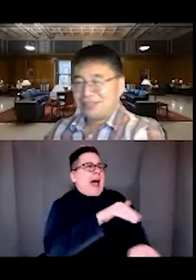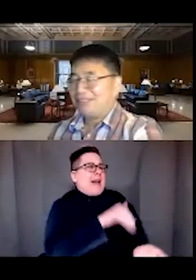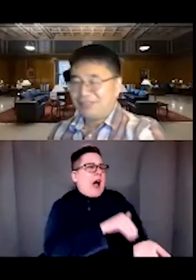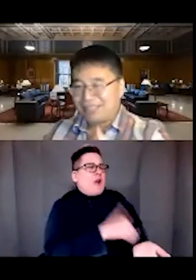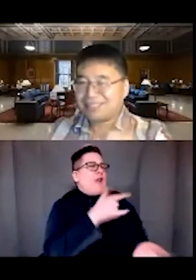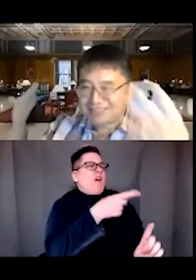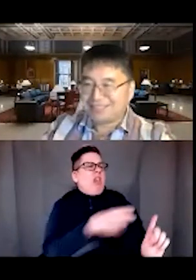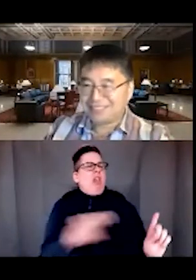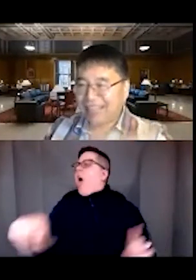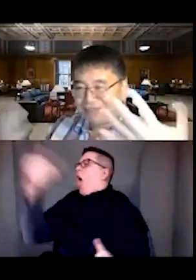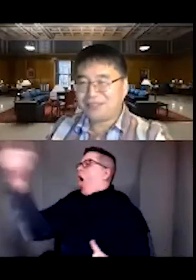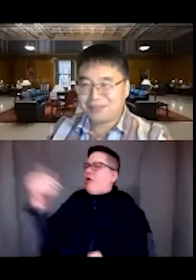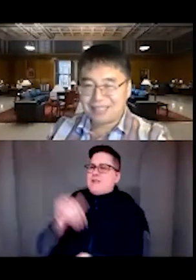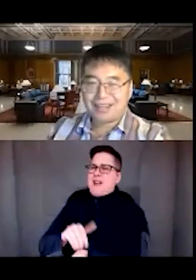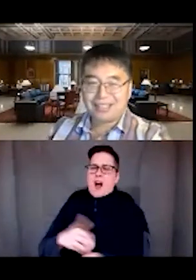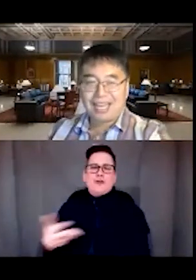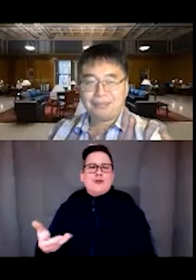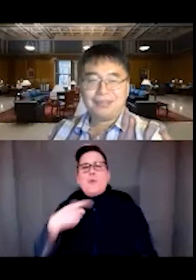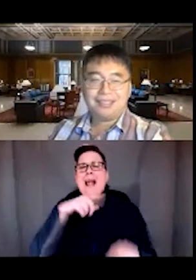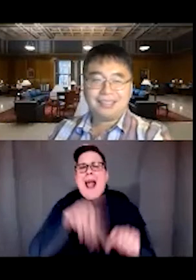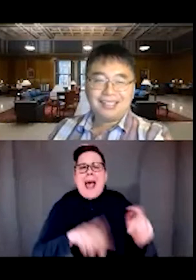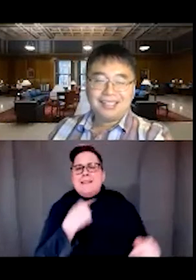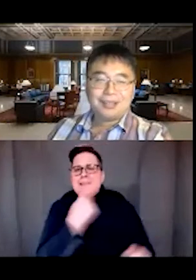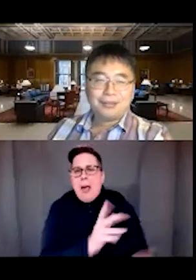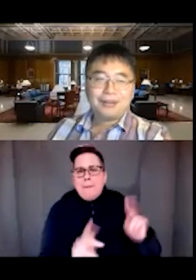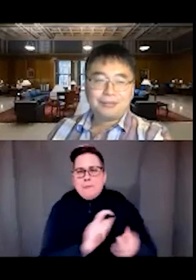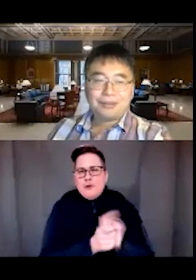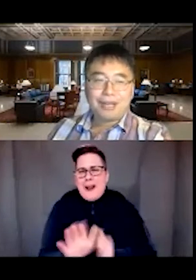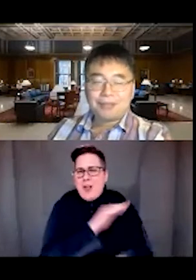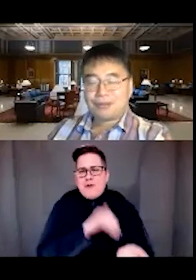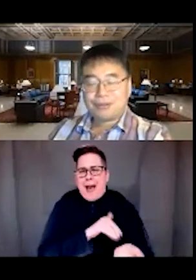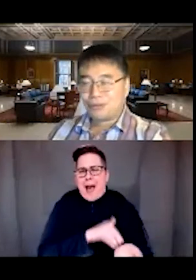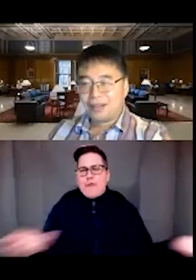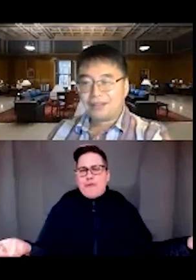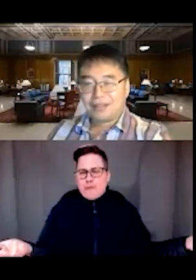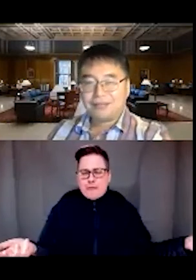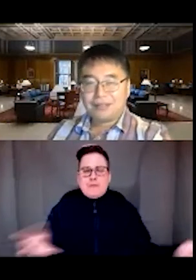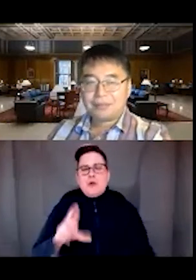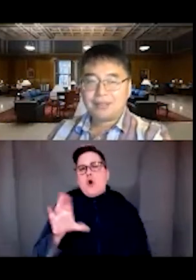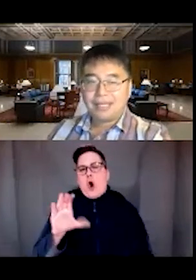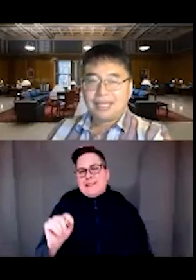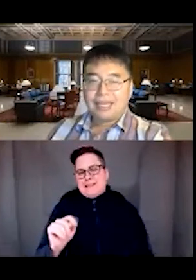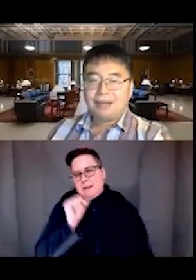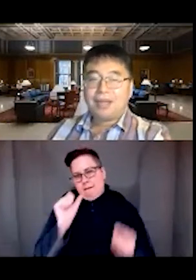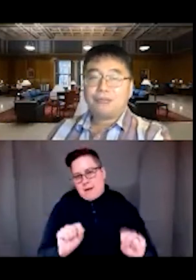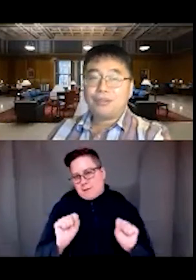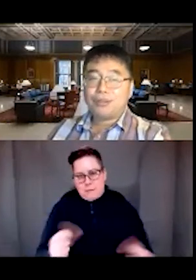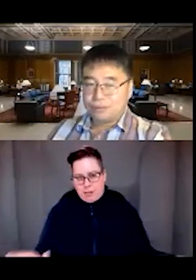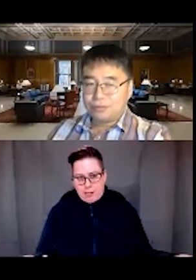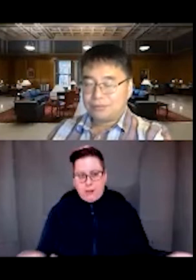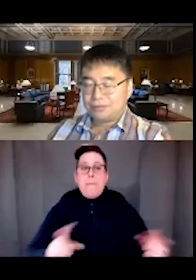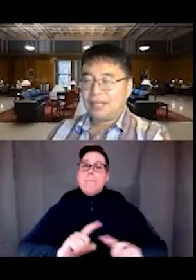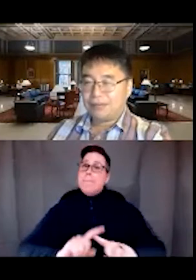go to this. That's not feasible. That's not going to happen, right? So randomized control trials are not feasible. But we